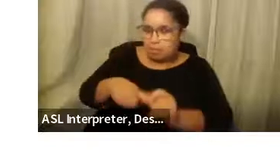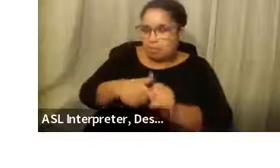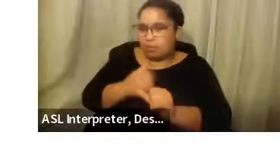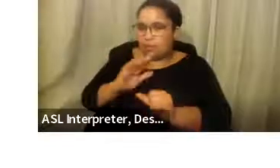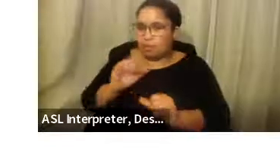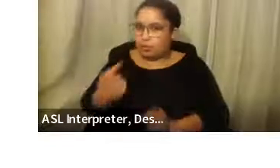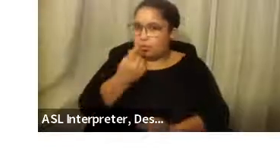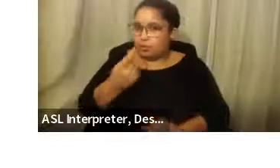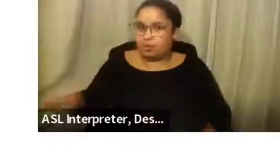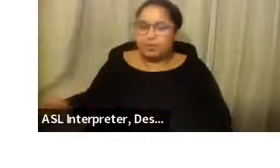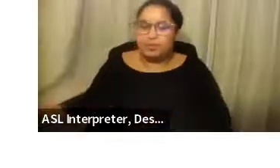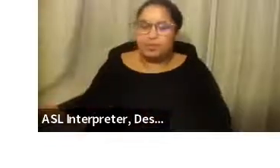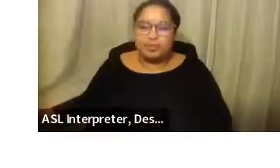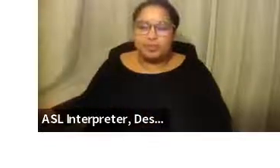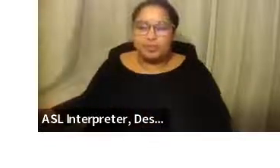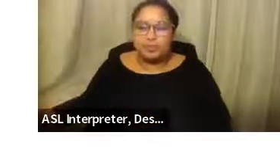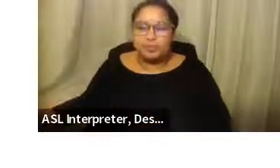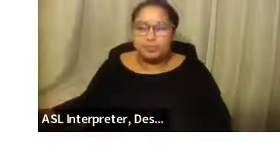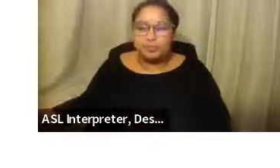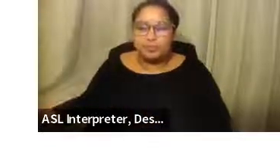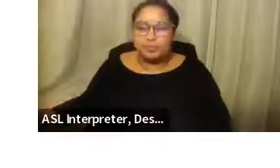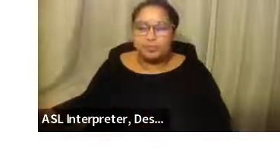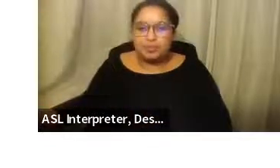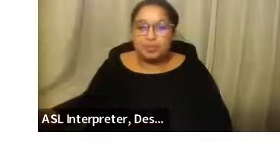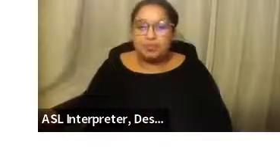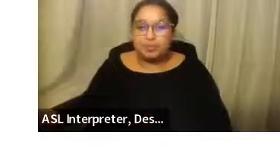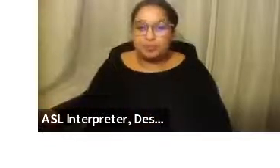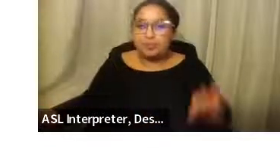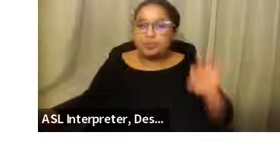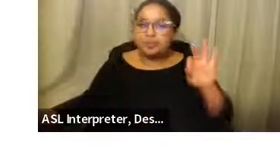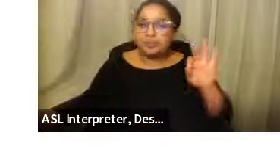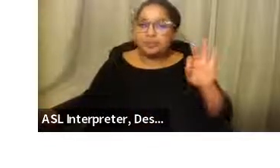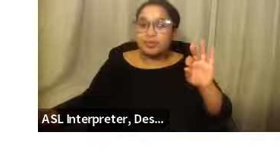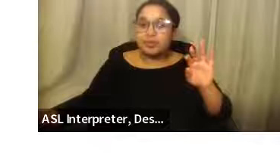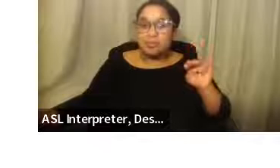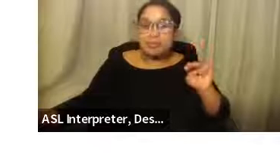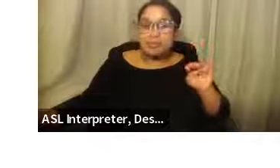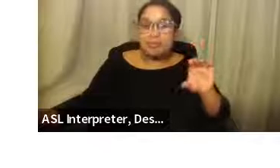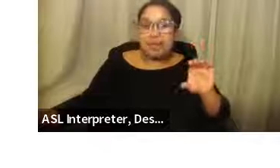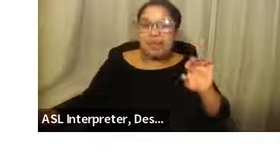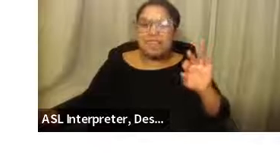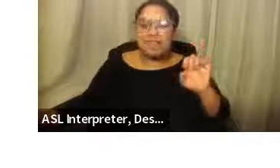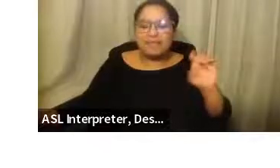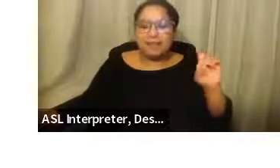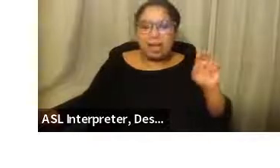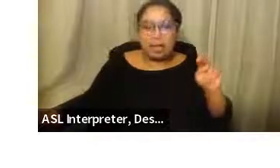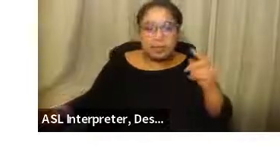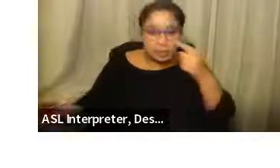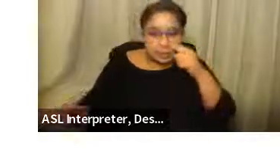question. So Director McFadden, I'm going to ask you to come back on, because really I think these first set of